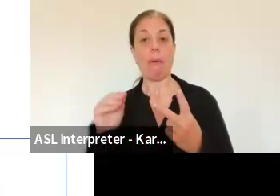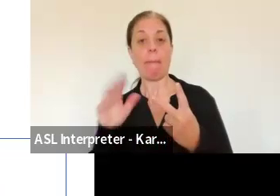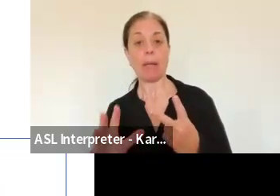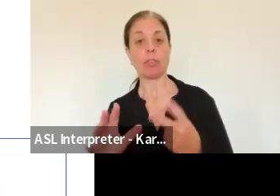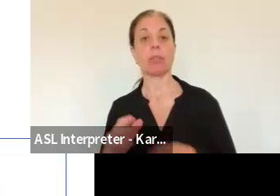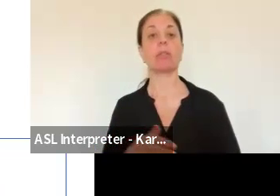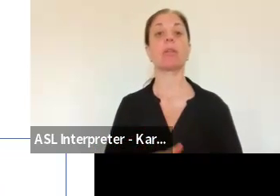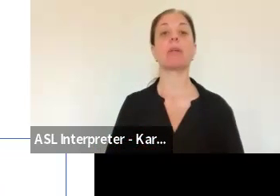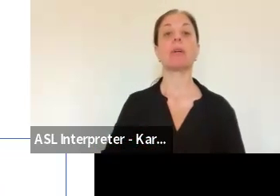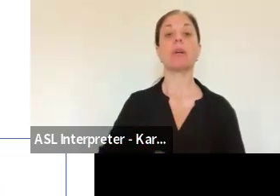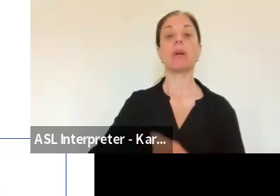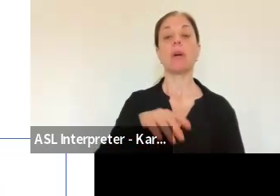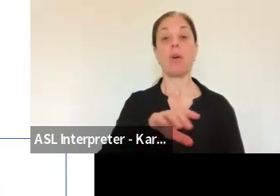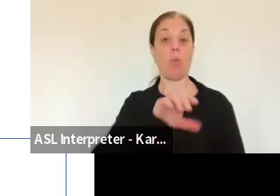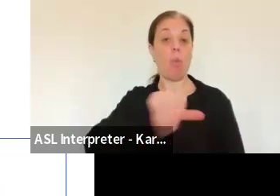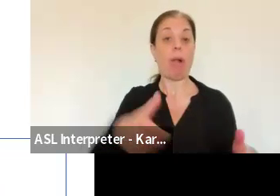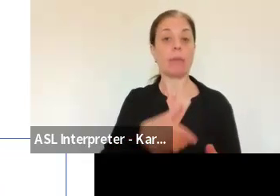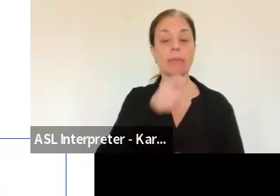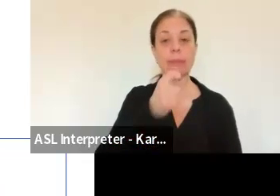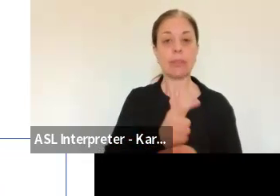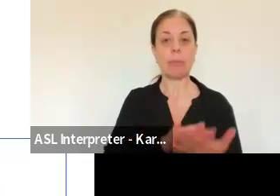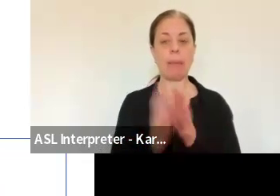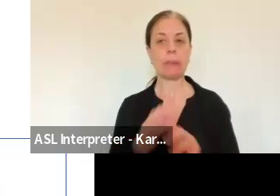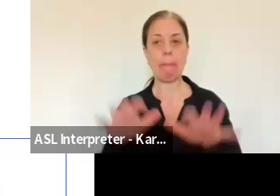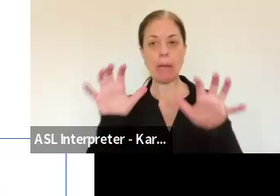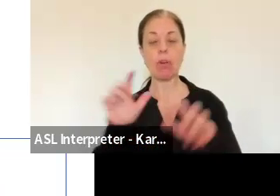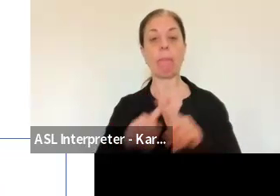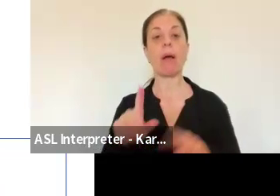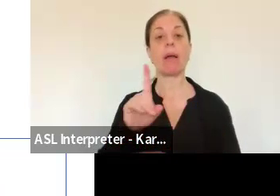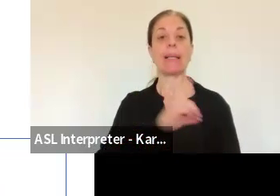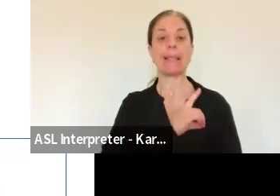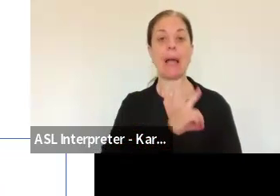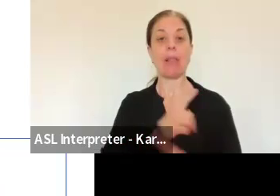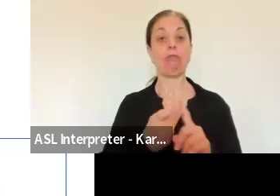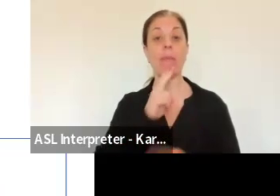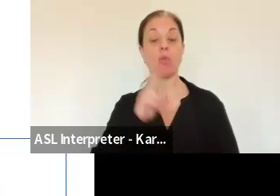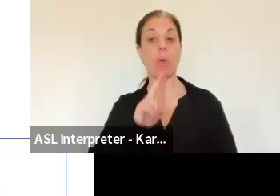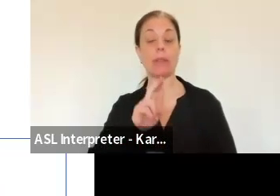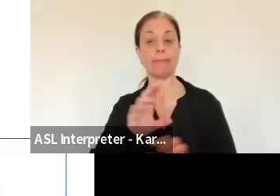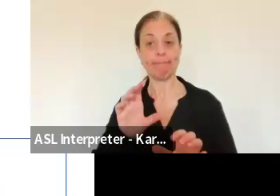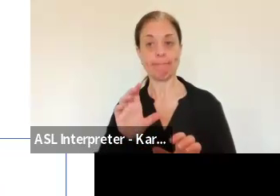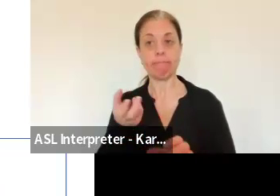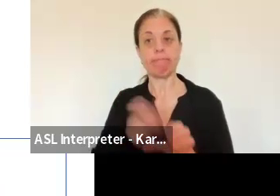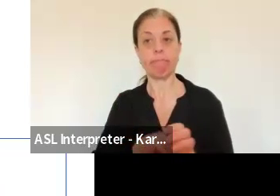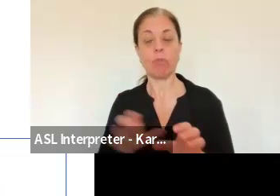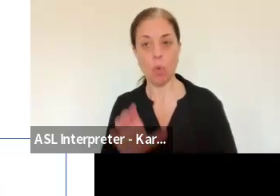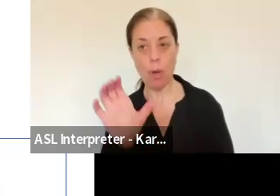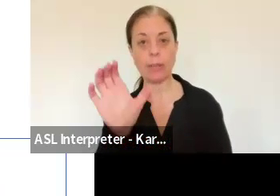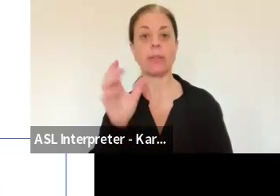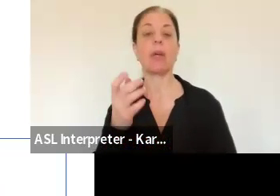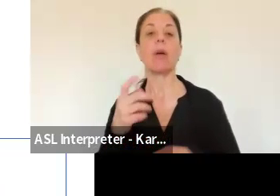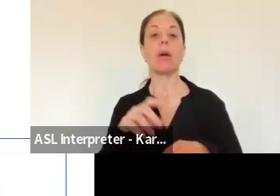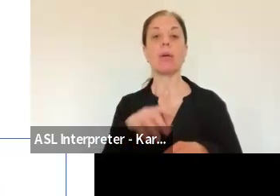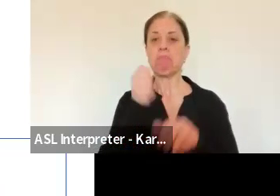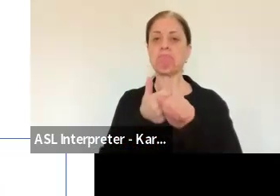Kieran grows weaker while his sister Briar becomes something monstrous. But as Delilah and the twins set out on their quest, they quickly realize that breaking the Penumbra curse